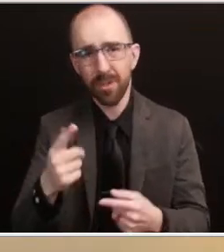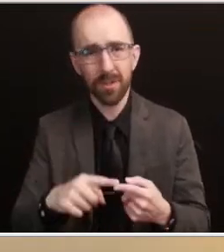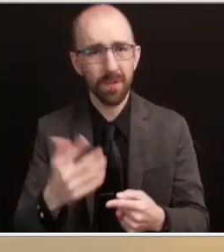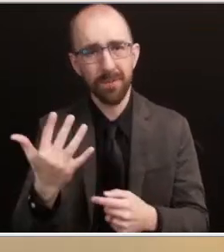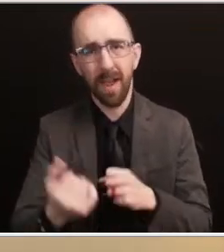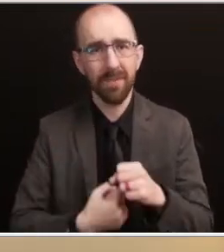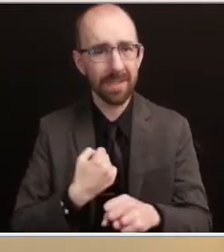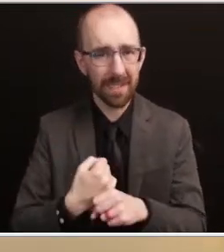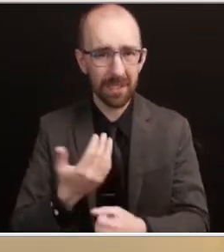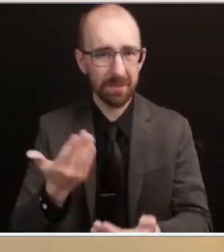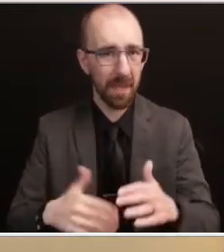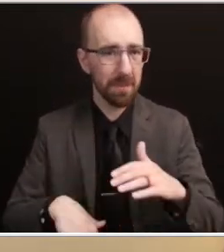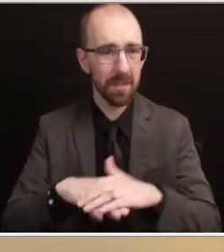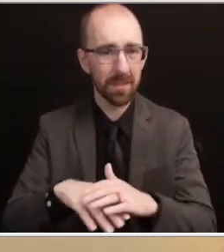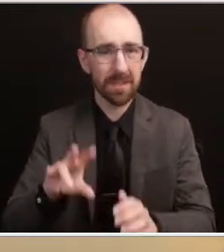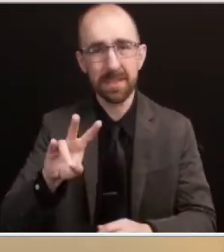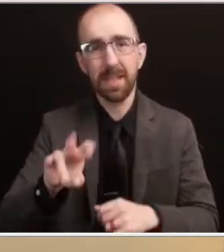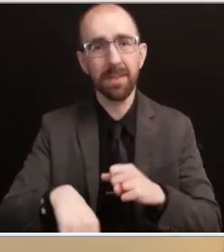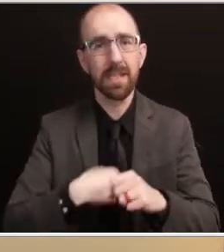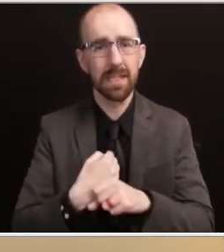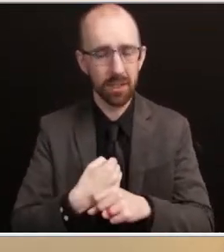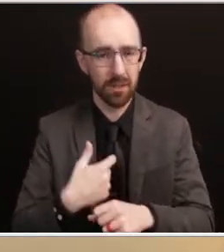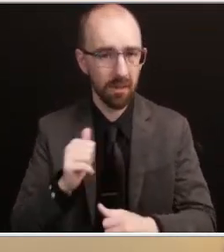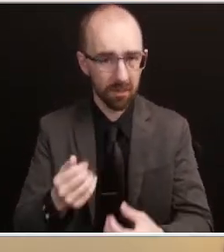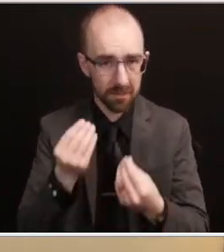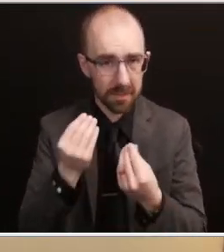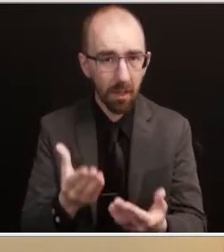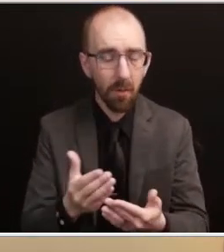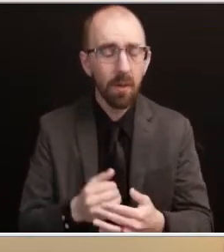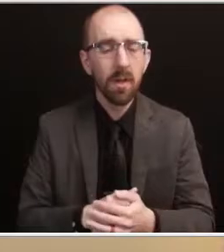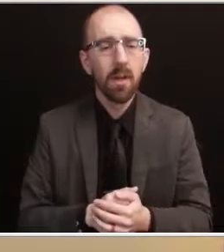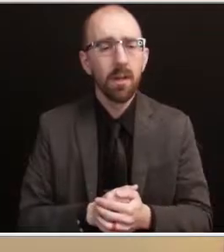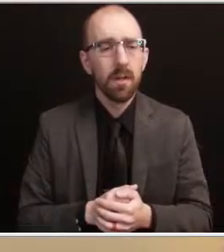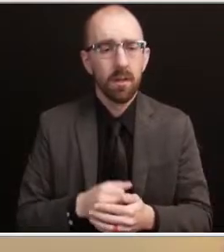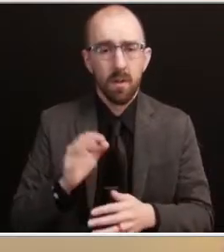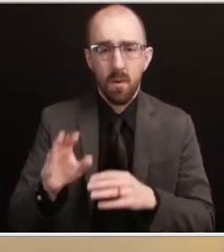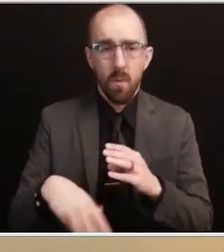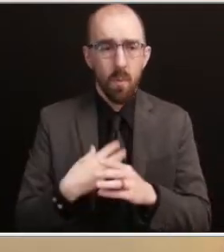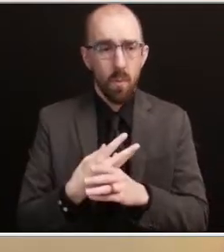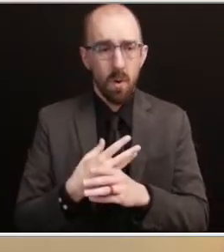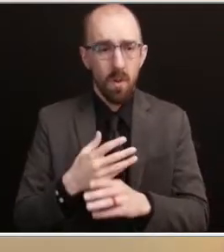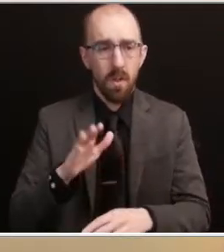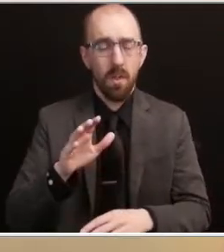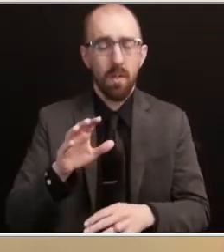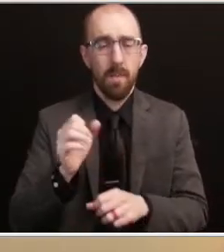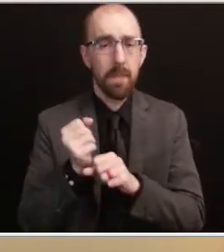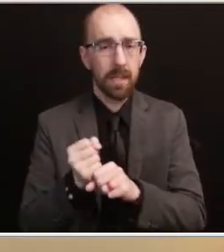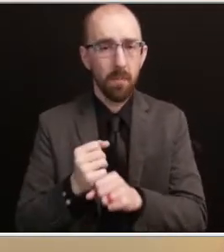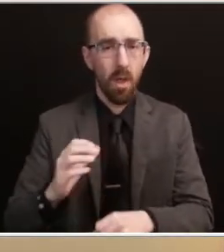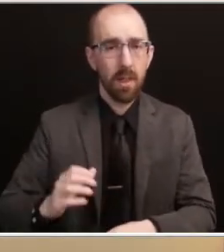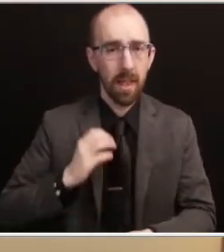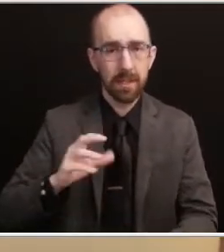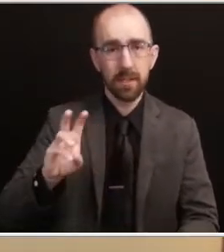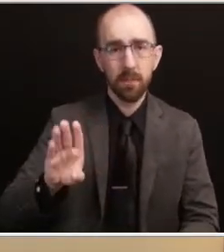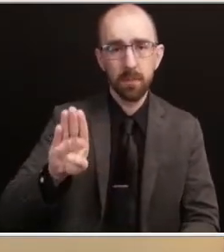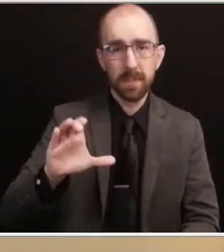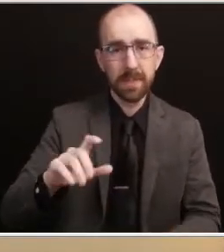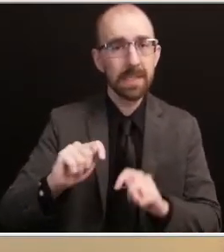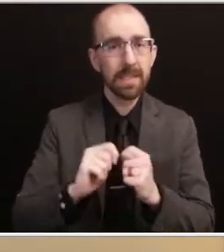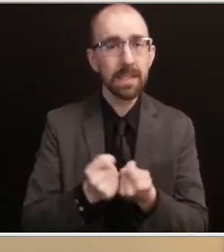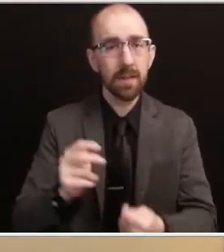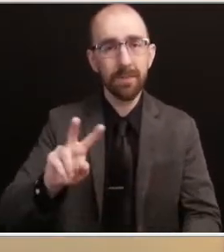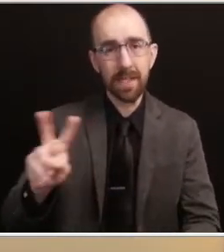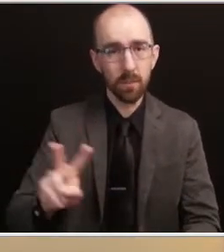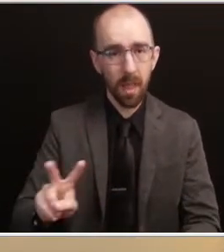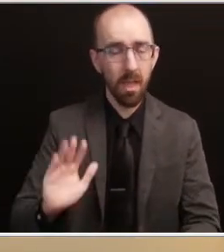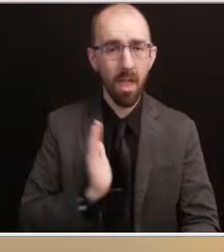years, maybe up to 7 years. Well, I can tell you, in the World Baseball Classic on Team Venezuela, one of our